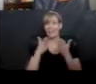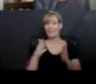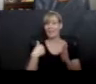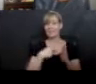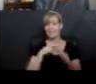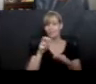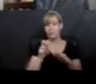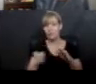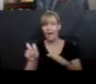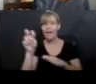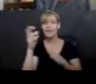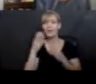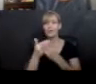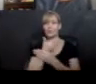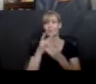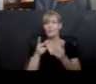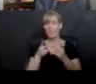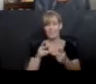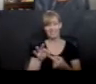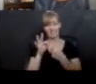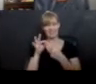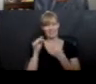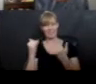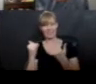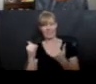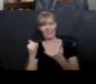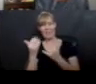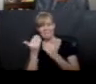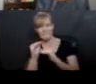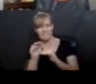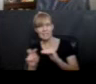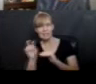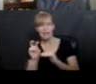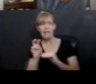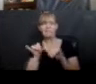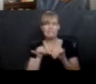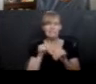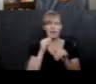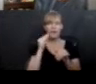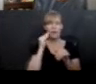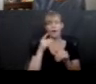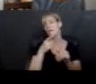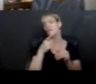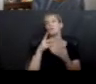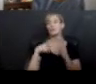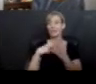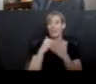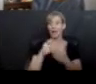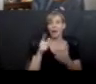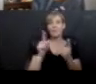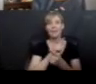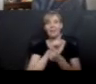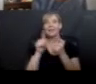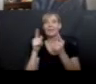carpet, especially during these times when we're not traveling as much, right? Reading lets you go other places, meet people that you might not otherwise